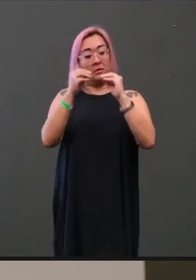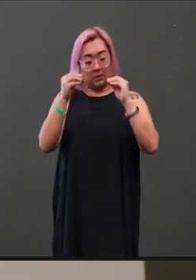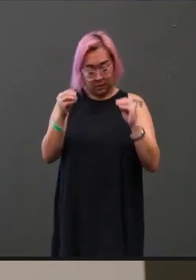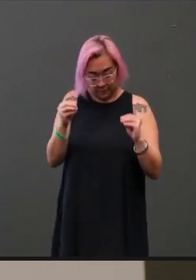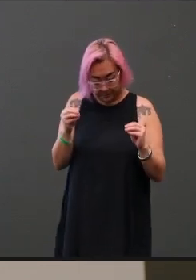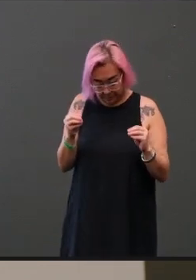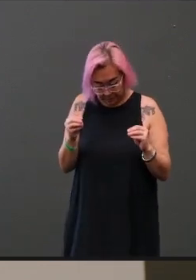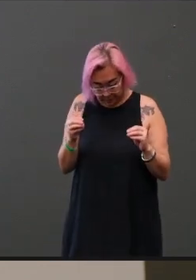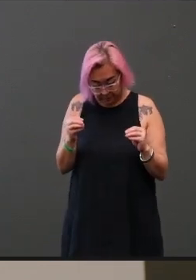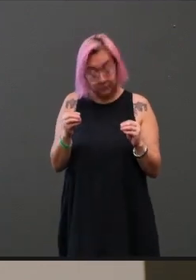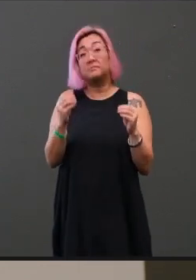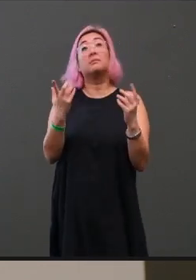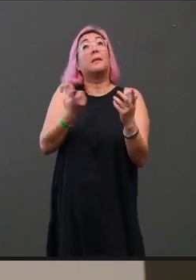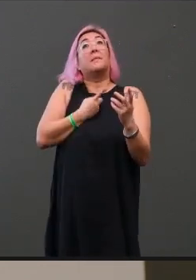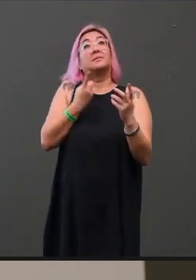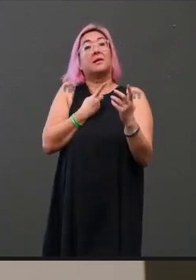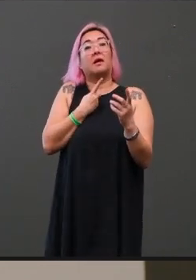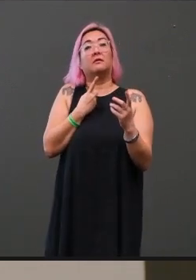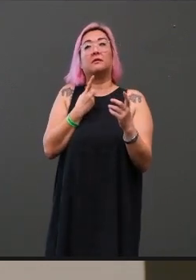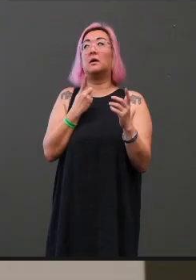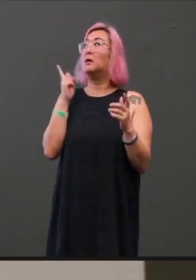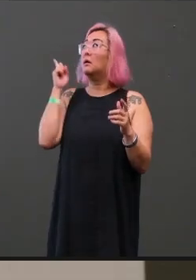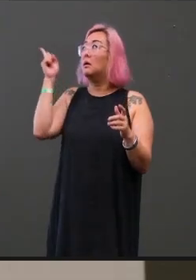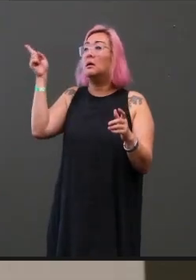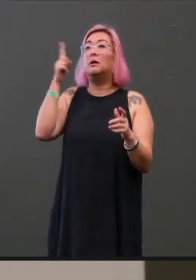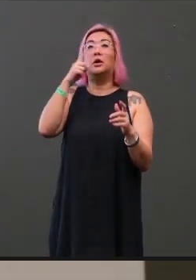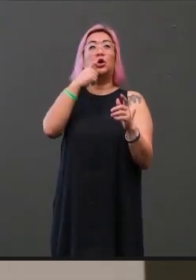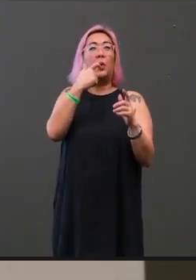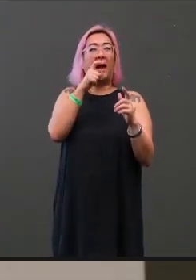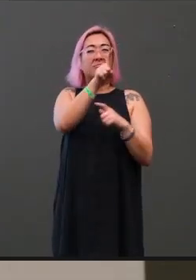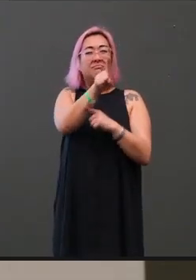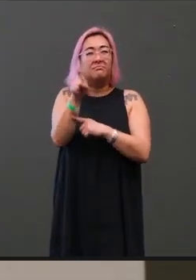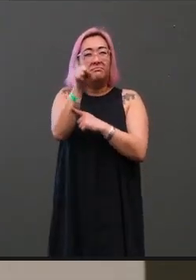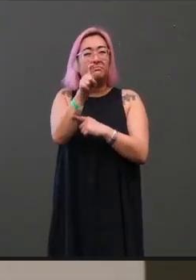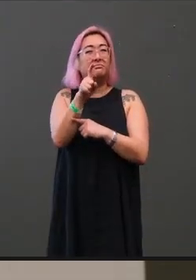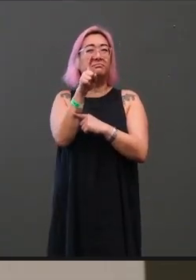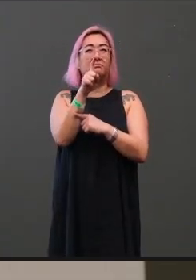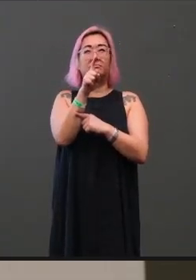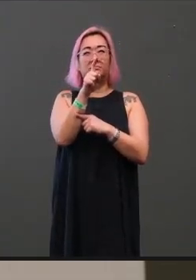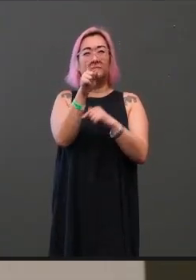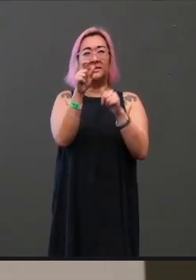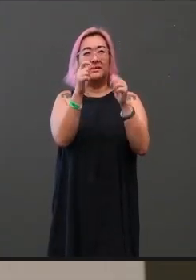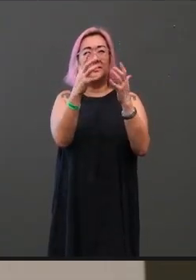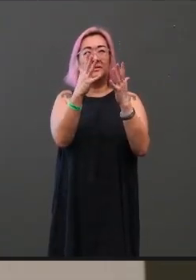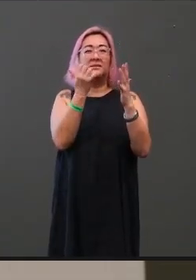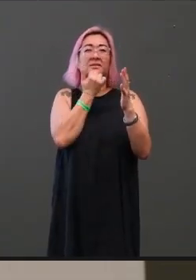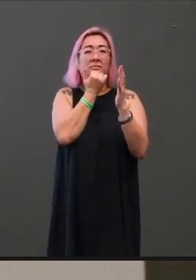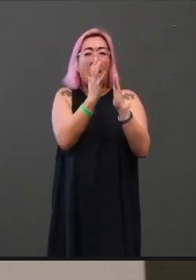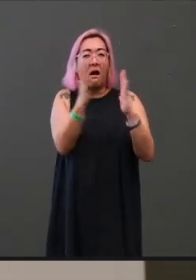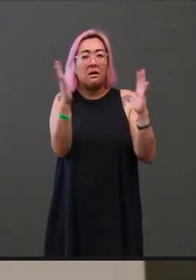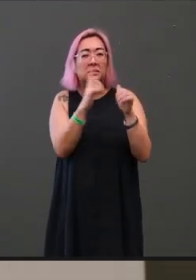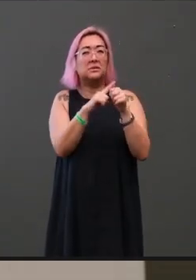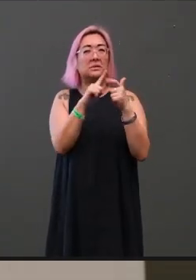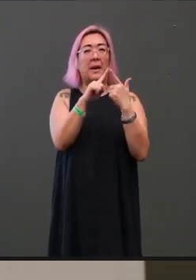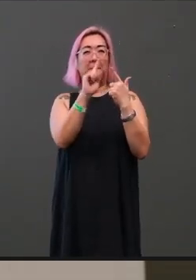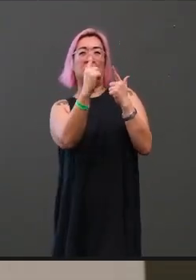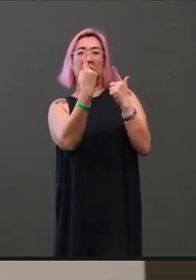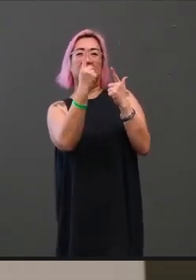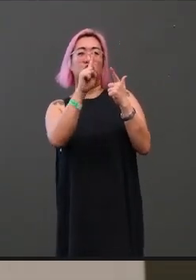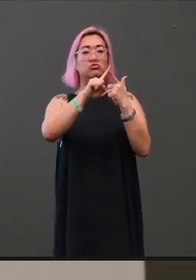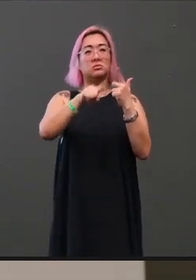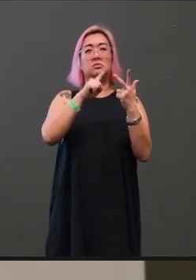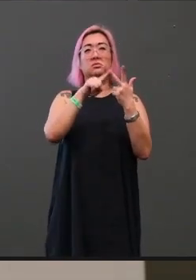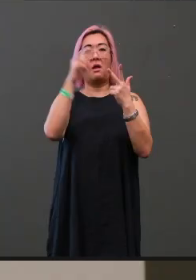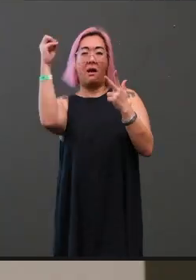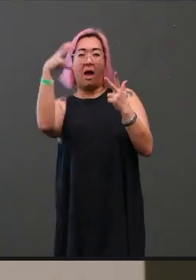settings for position, size, radius, and light fall-off. And also settings for the different types of light. So we have